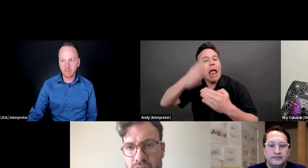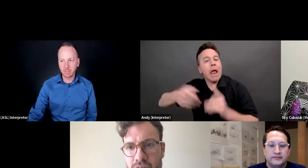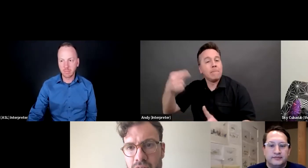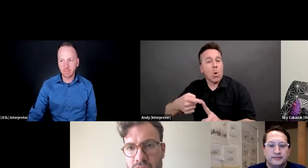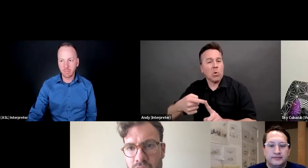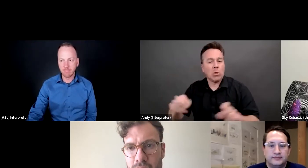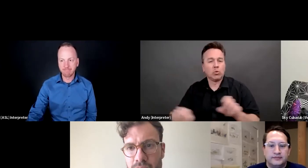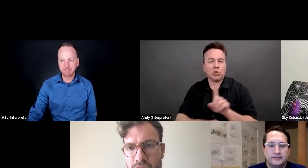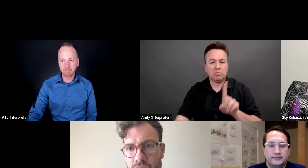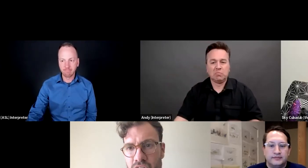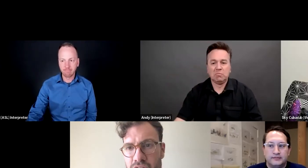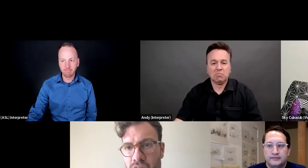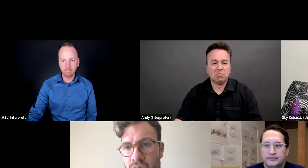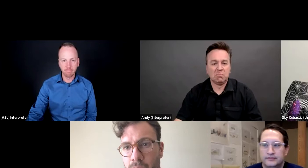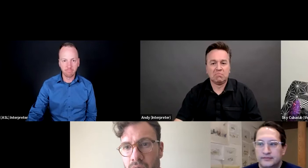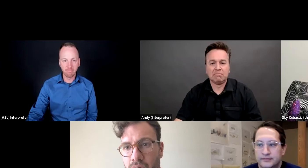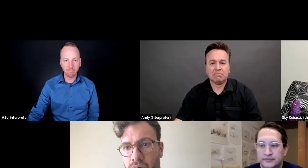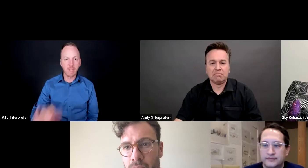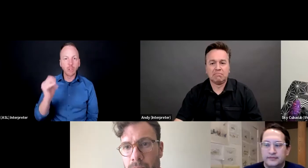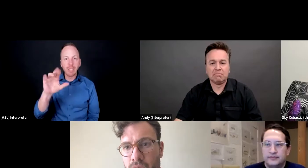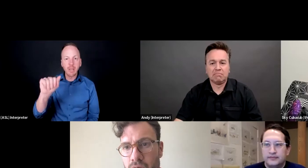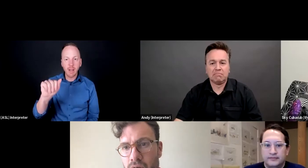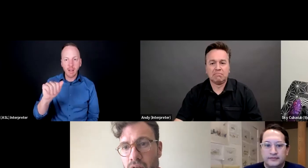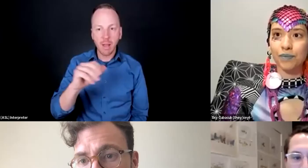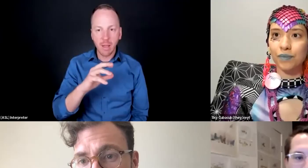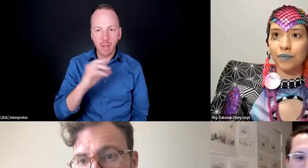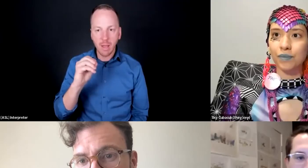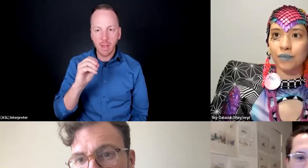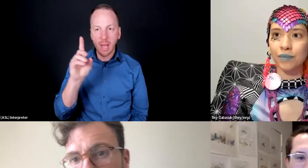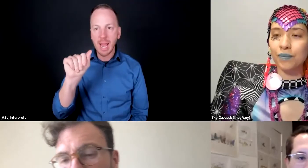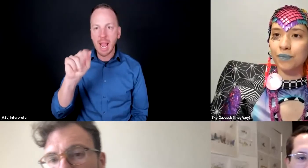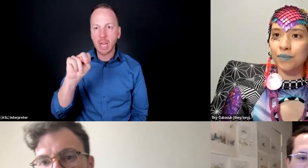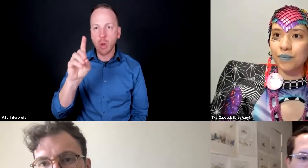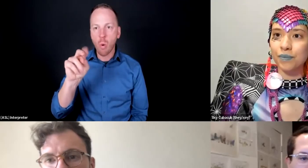this. So Jessica M. Dandona